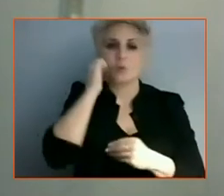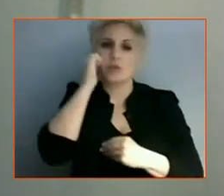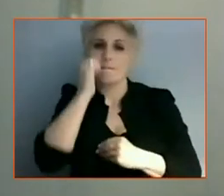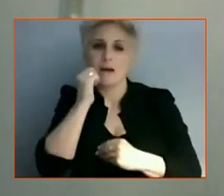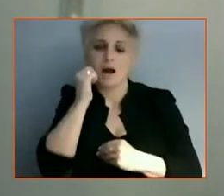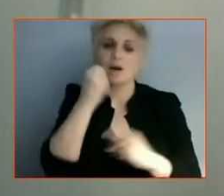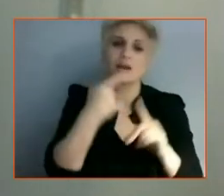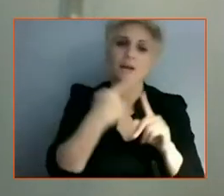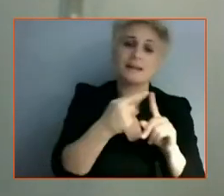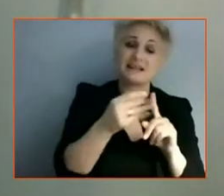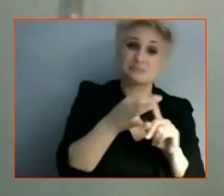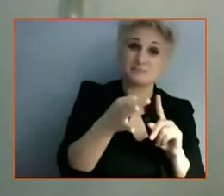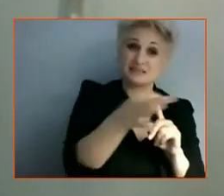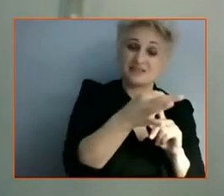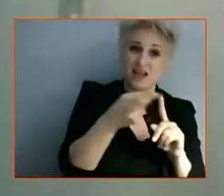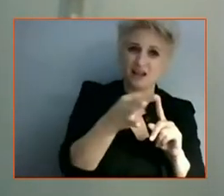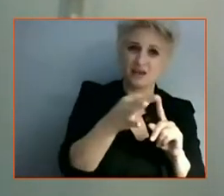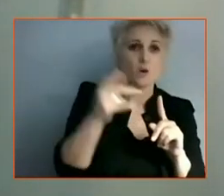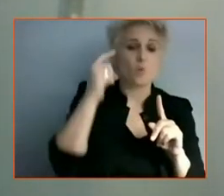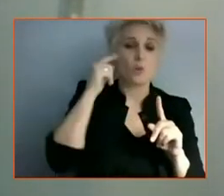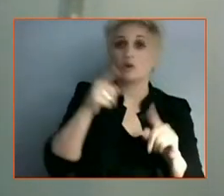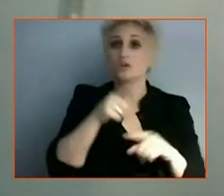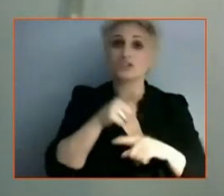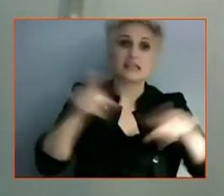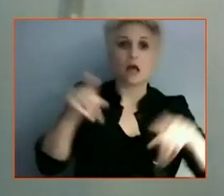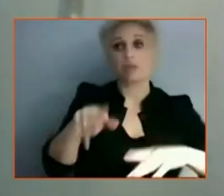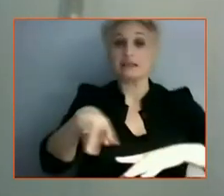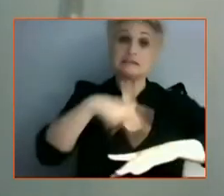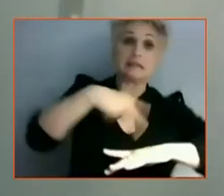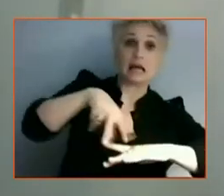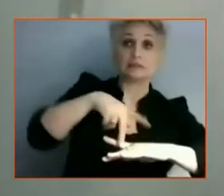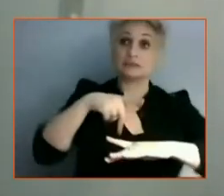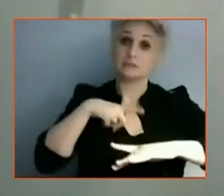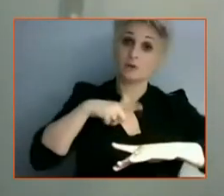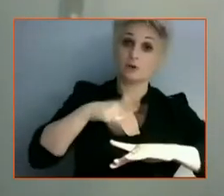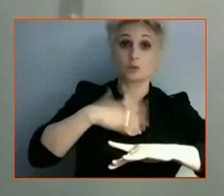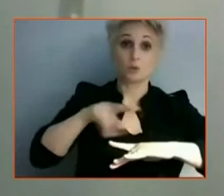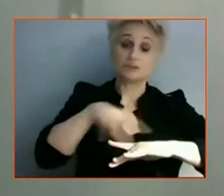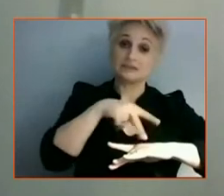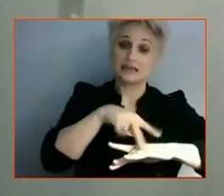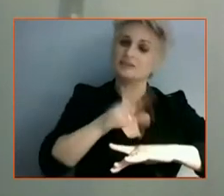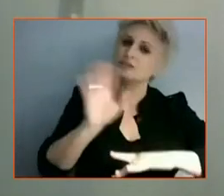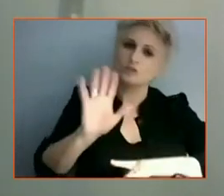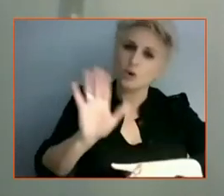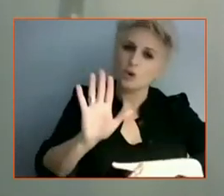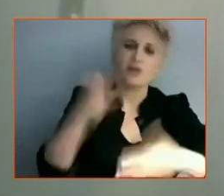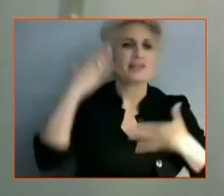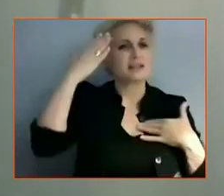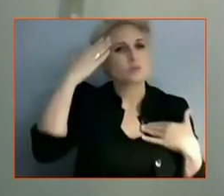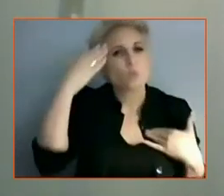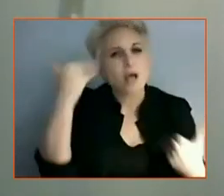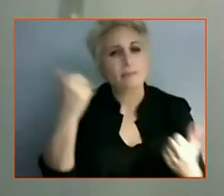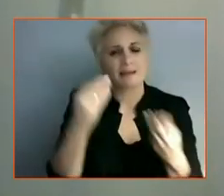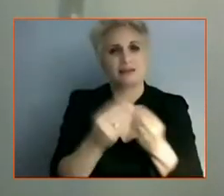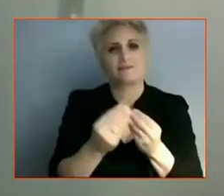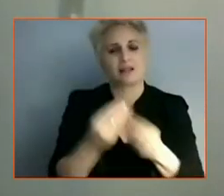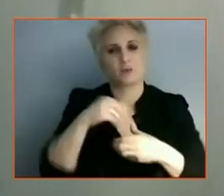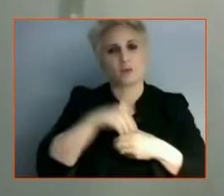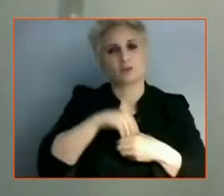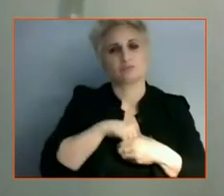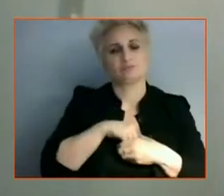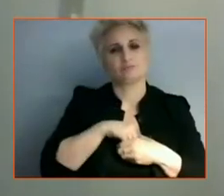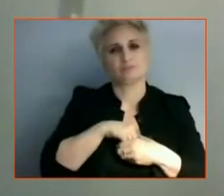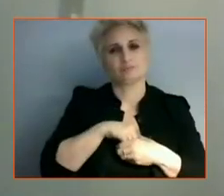there dancing for the sake of dancing, actually. There's well-being value,